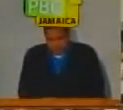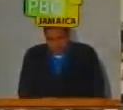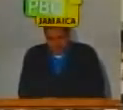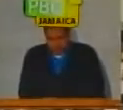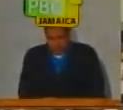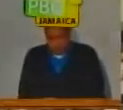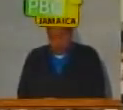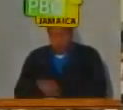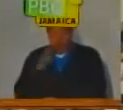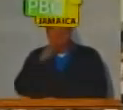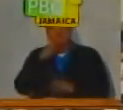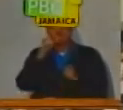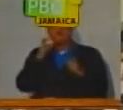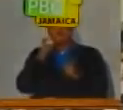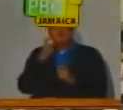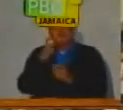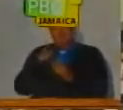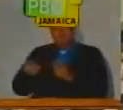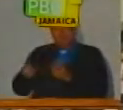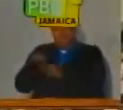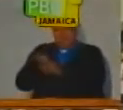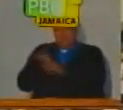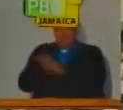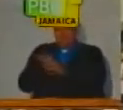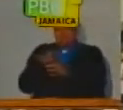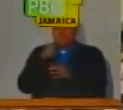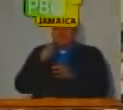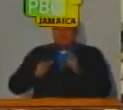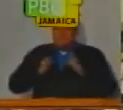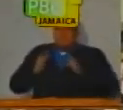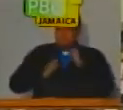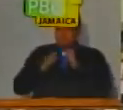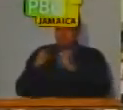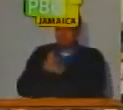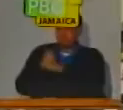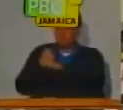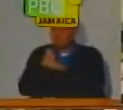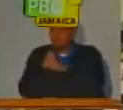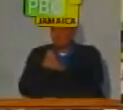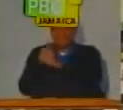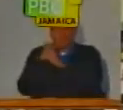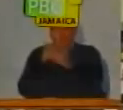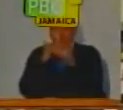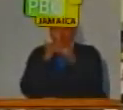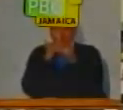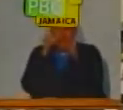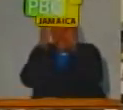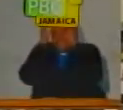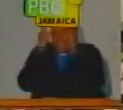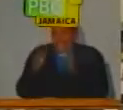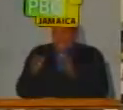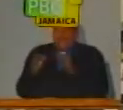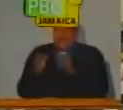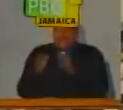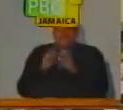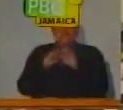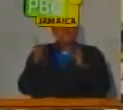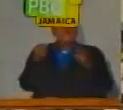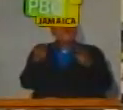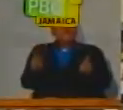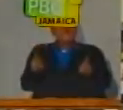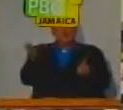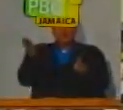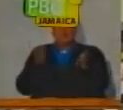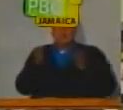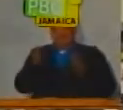That an election could have been so vigorously contested and closely decided, but when the results